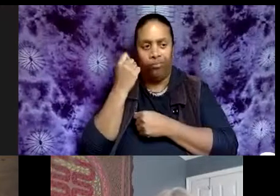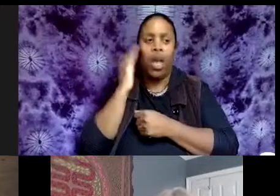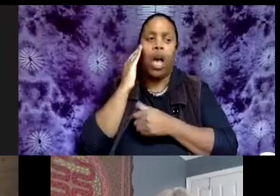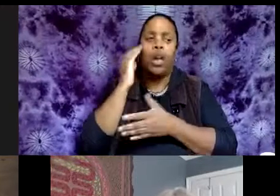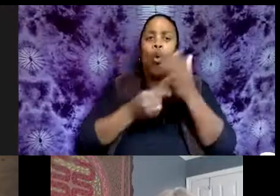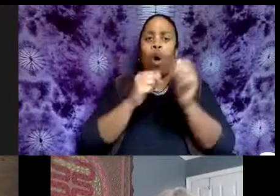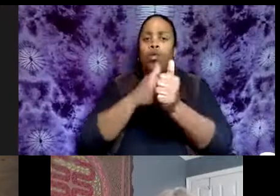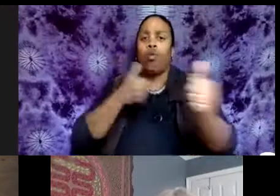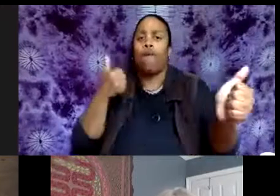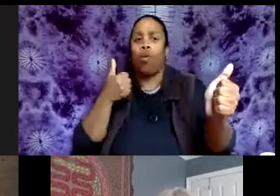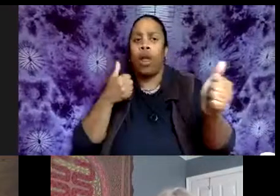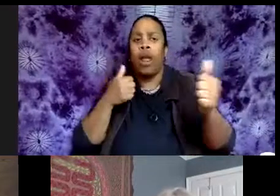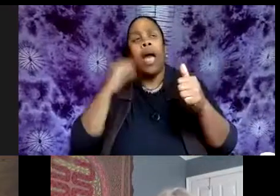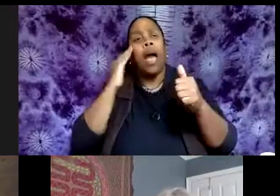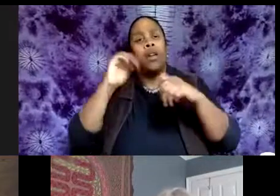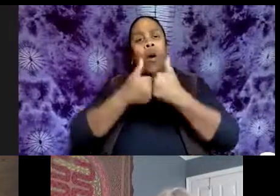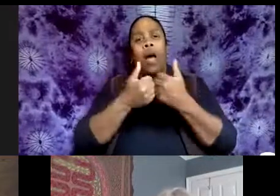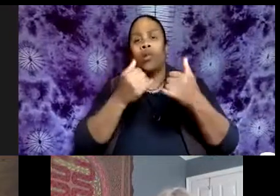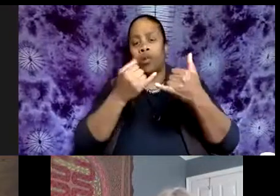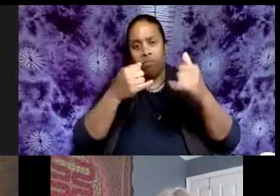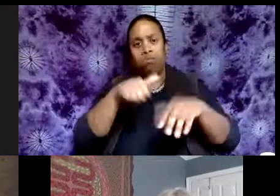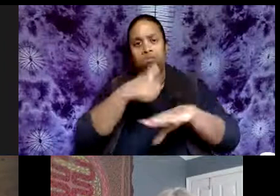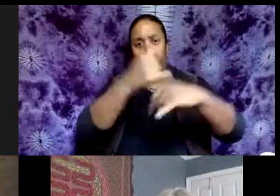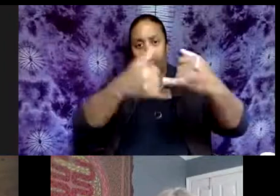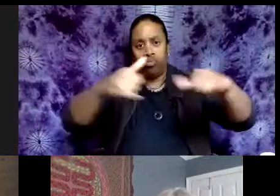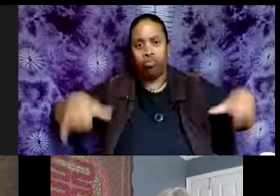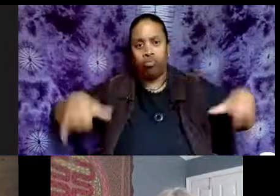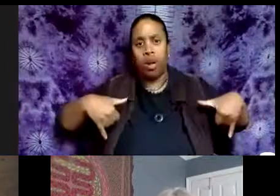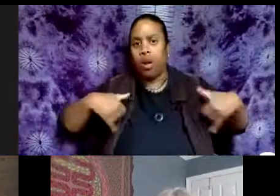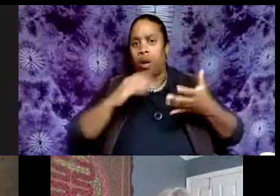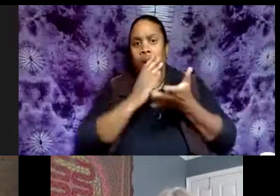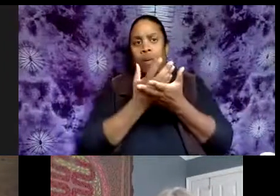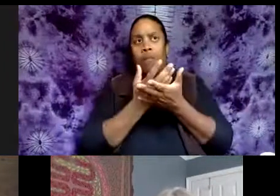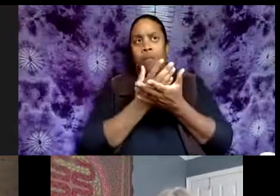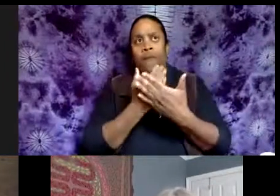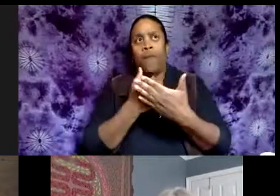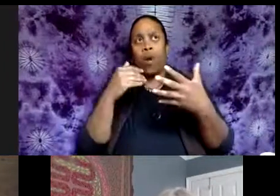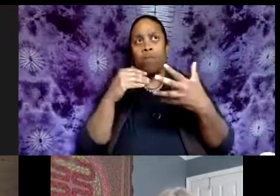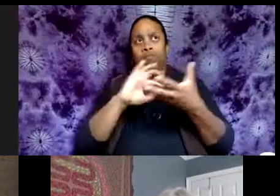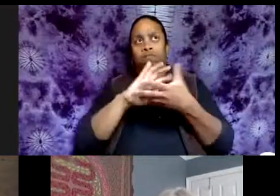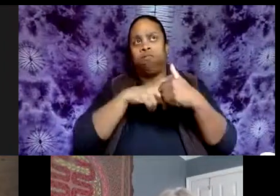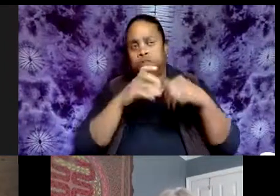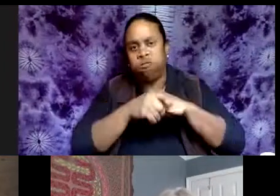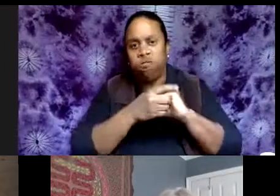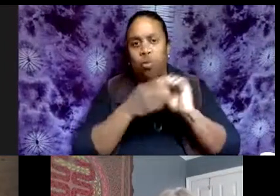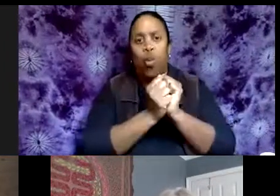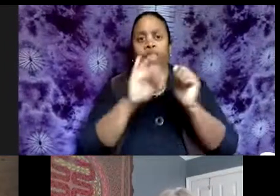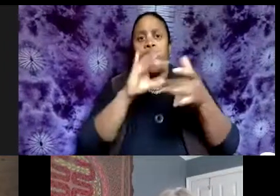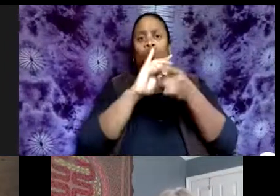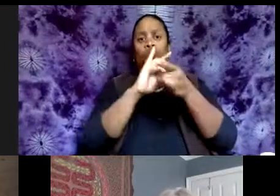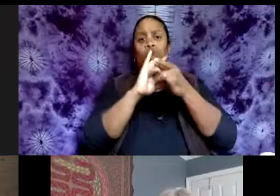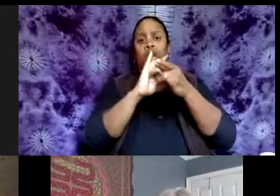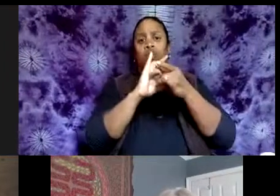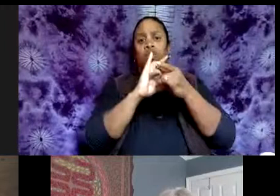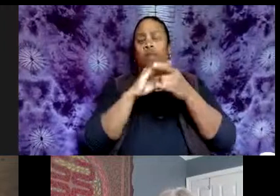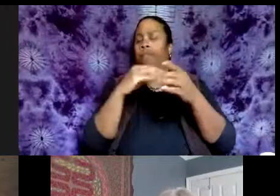I know how to step back very immediately before I get entangled in such relationships. So I'm delighted to share my wisdom